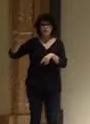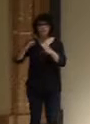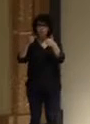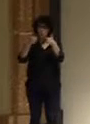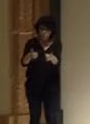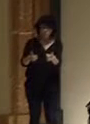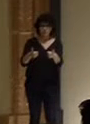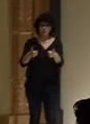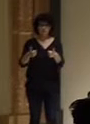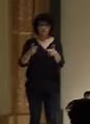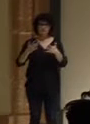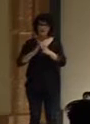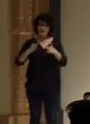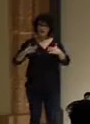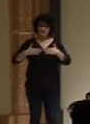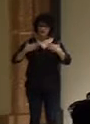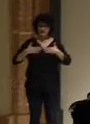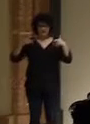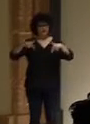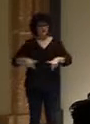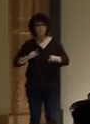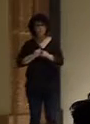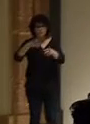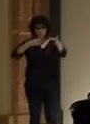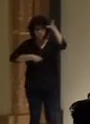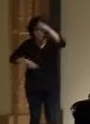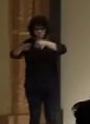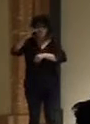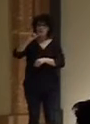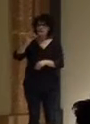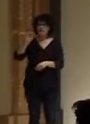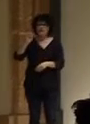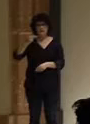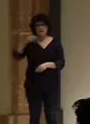enriching experience in IETM Porto. Thank you.